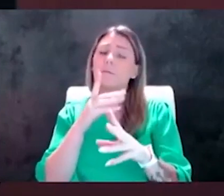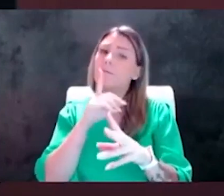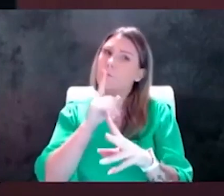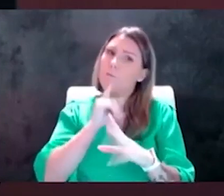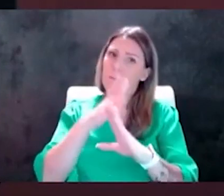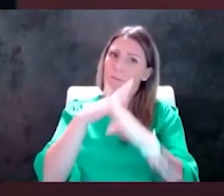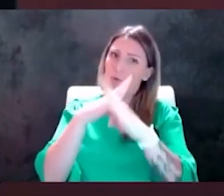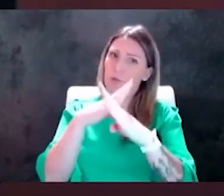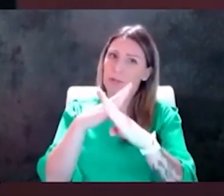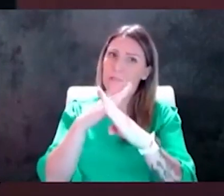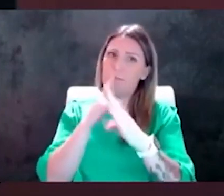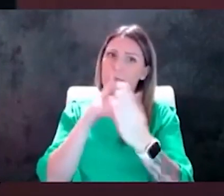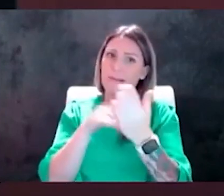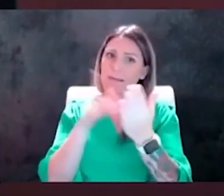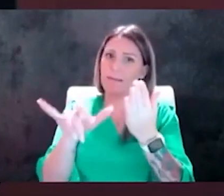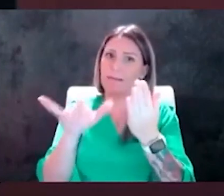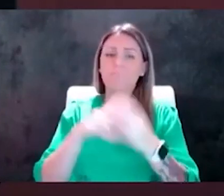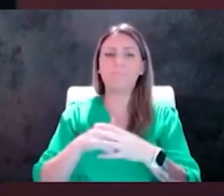here every day.